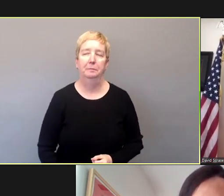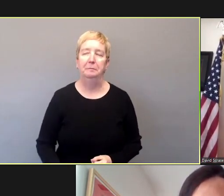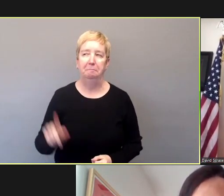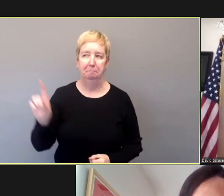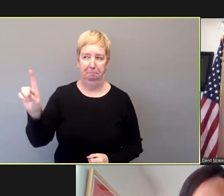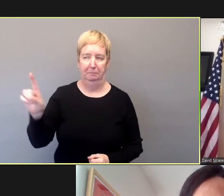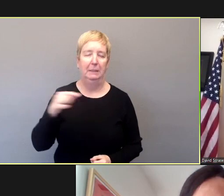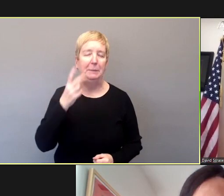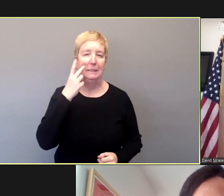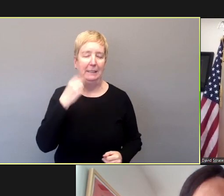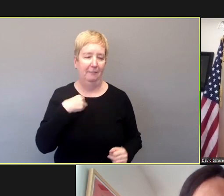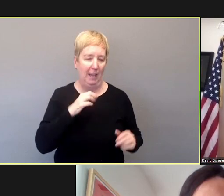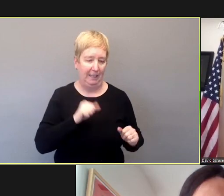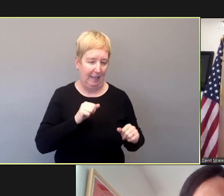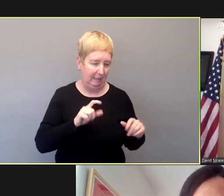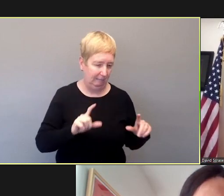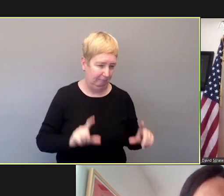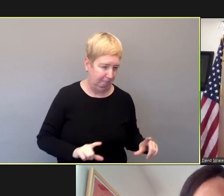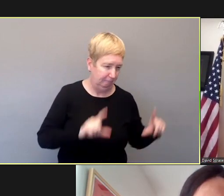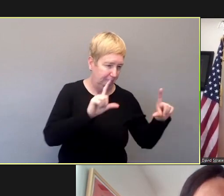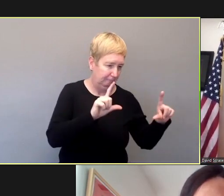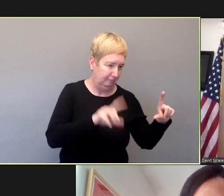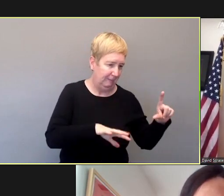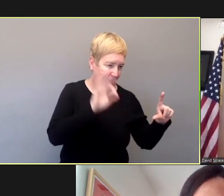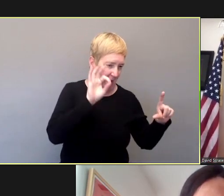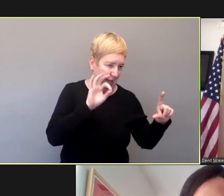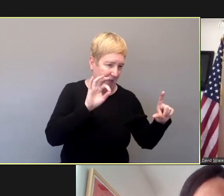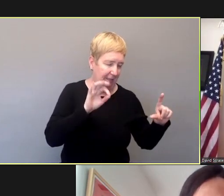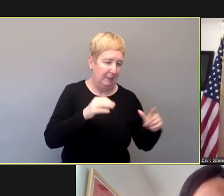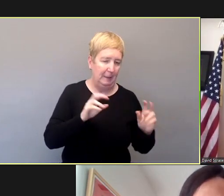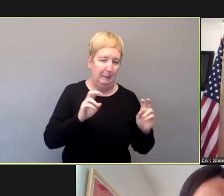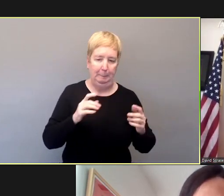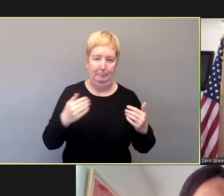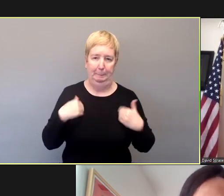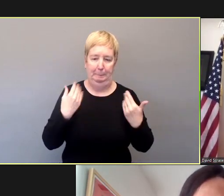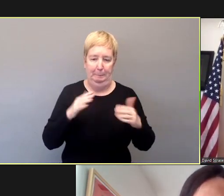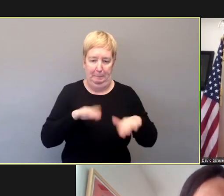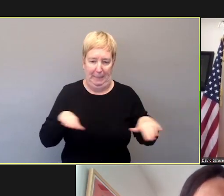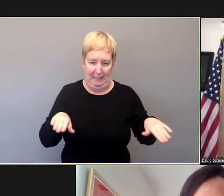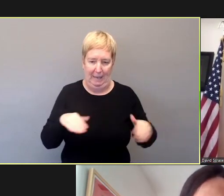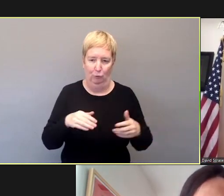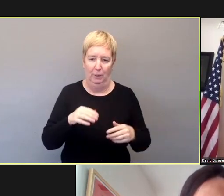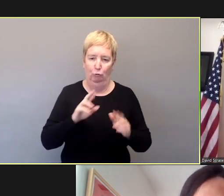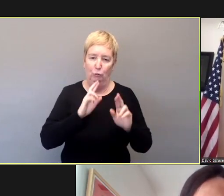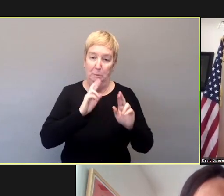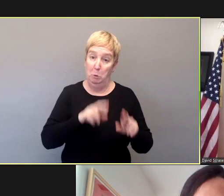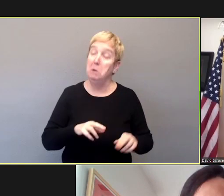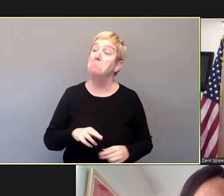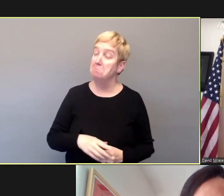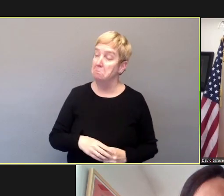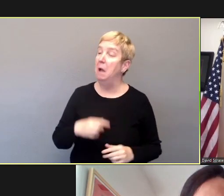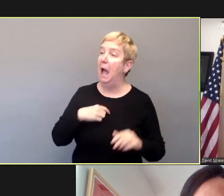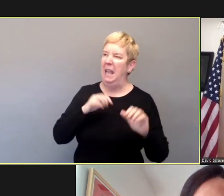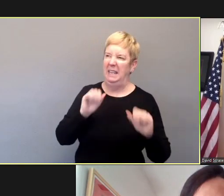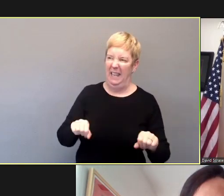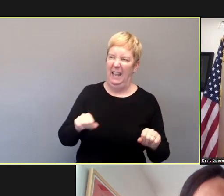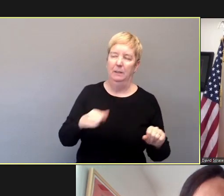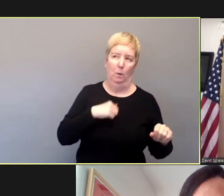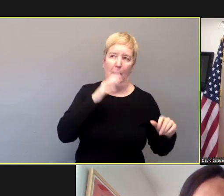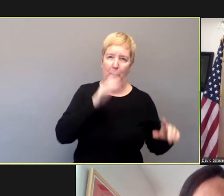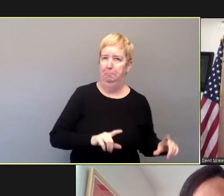quickly I can go back to that pediatric report. I can, and show you